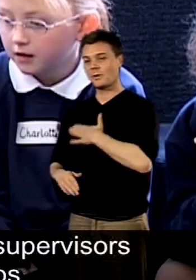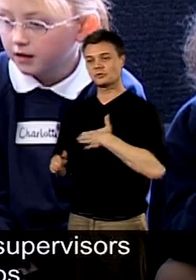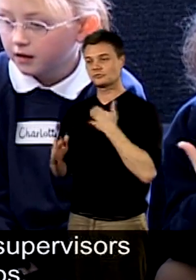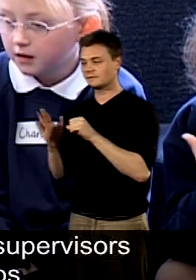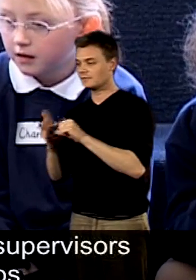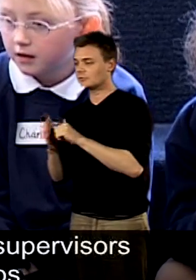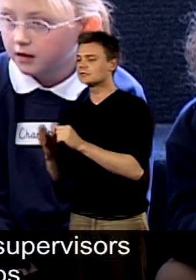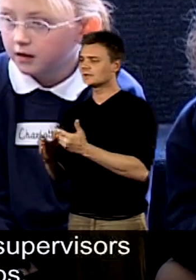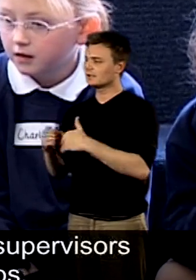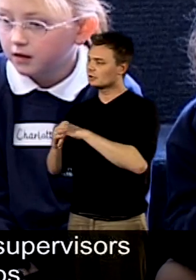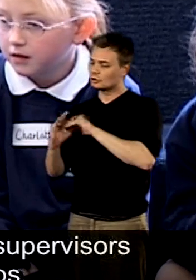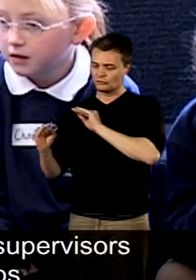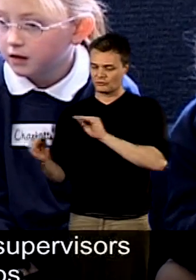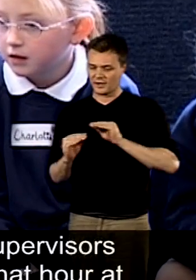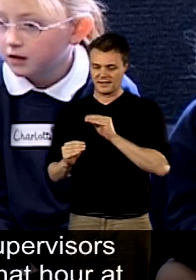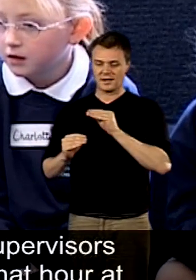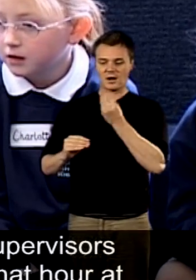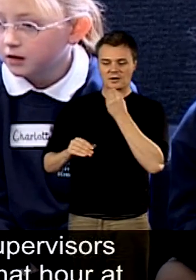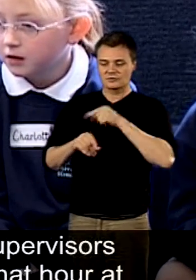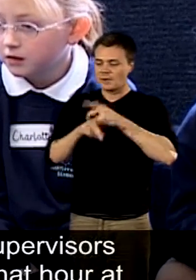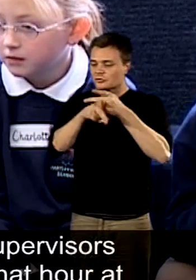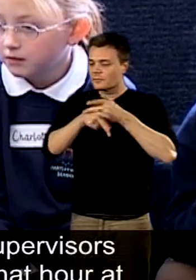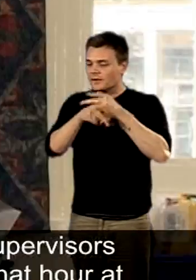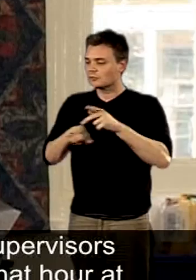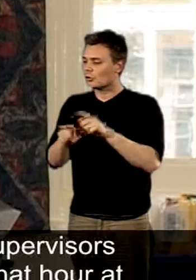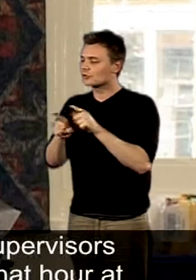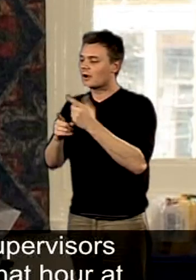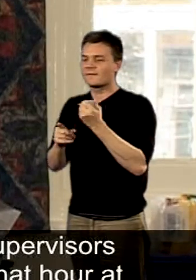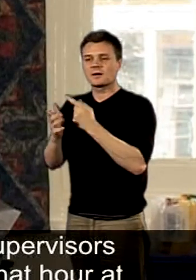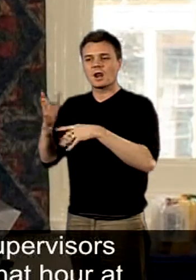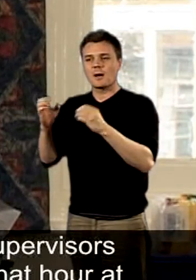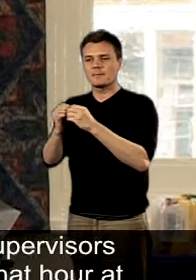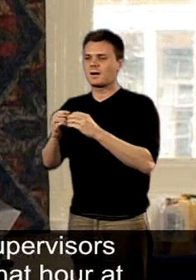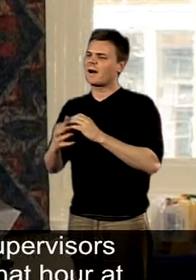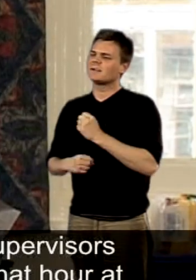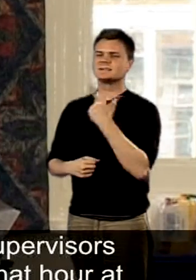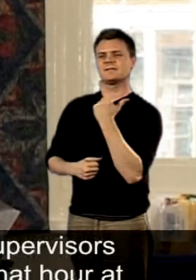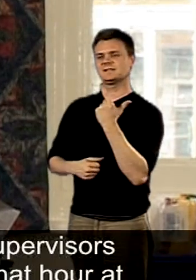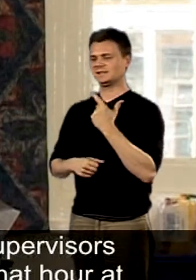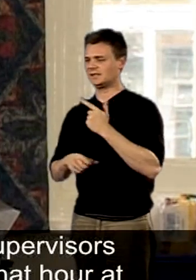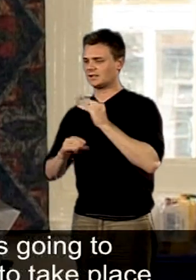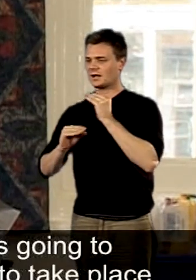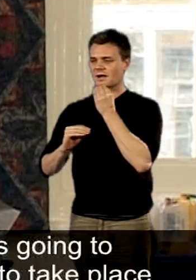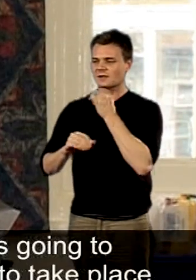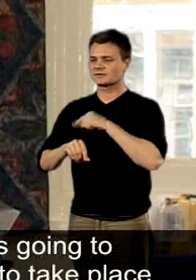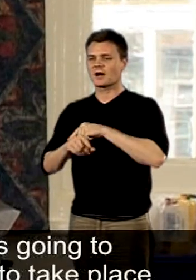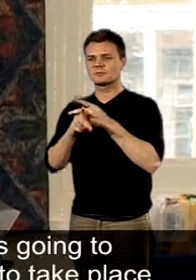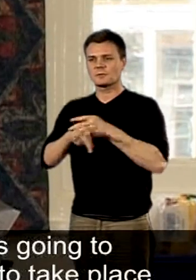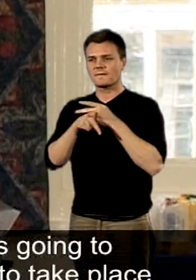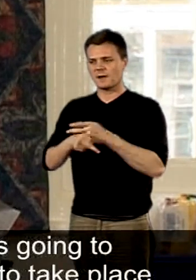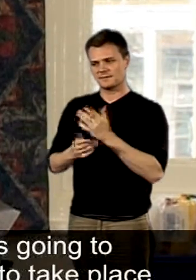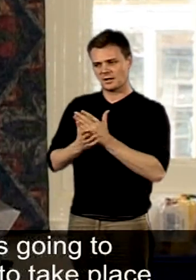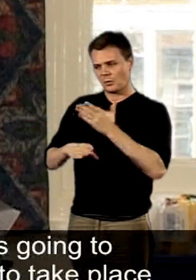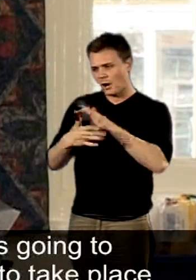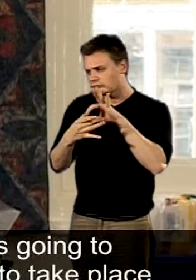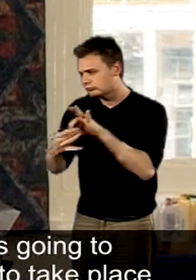supervisors and the provision of lunchtime clubs. We have 17 dining room supervisors who are at the sharp edge during that hour at lunchtime, because if the